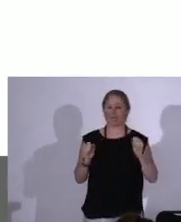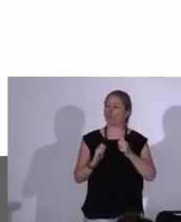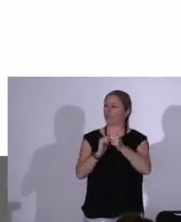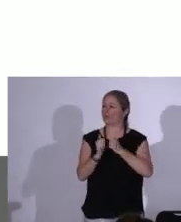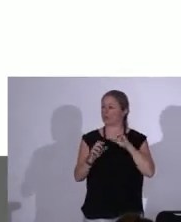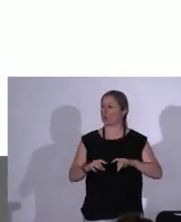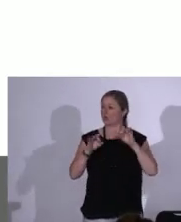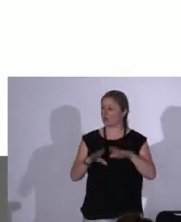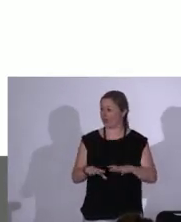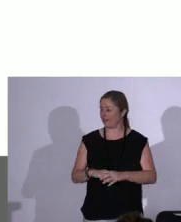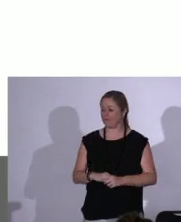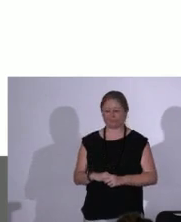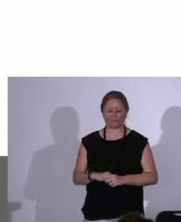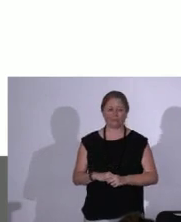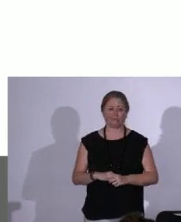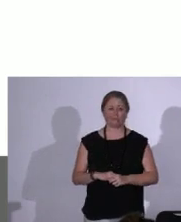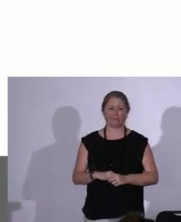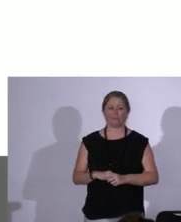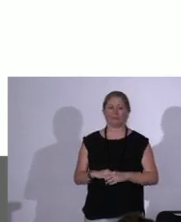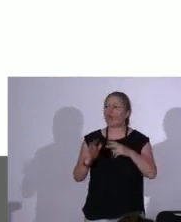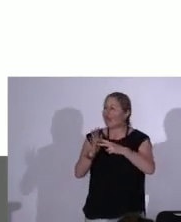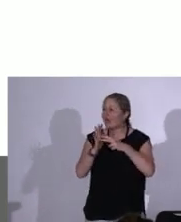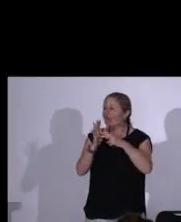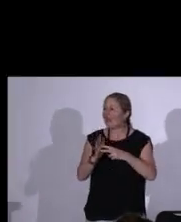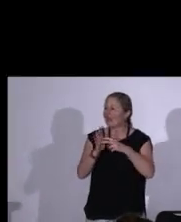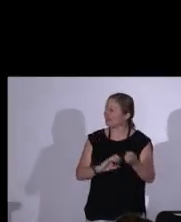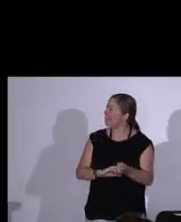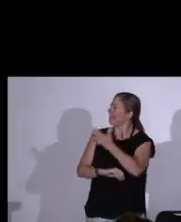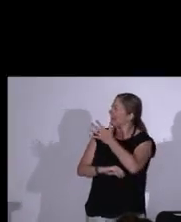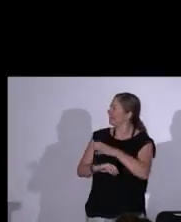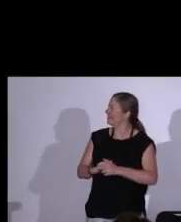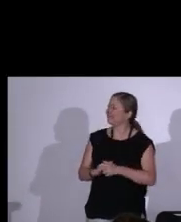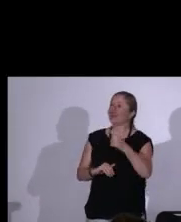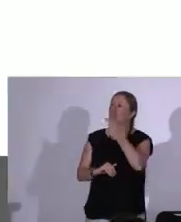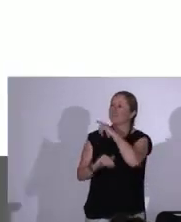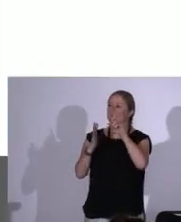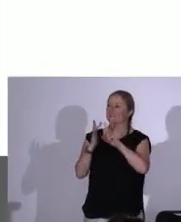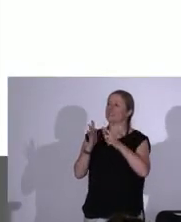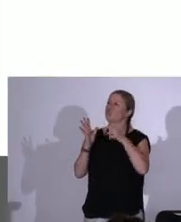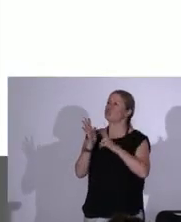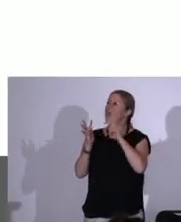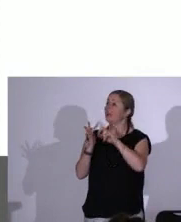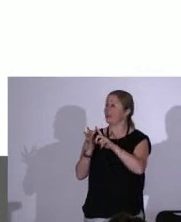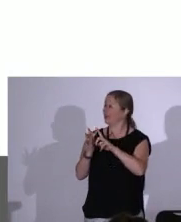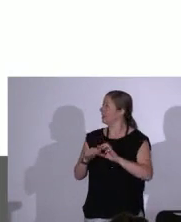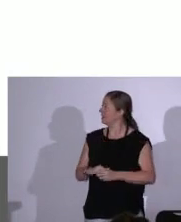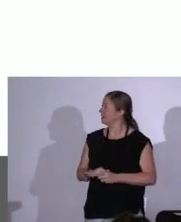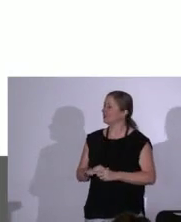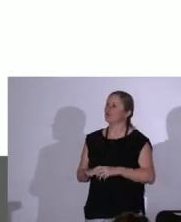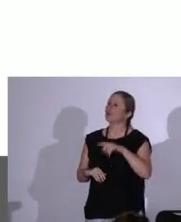Australia, as it loads up there. And so this is Jane.